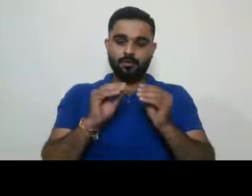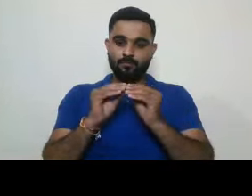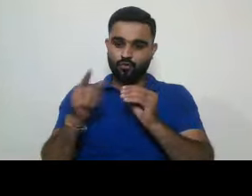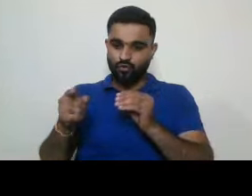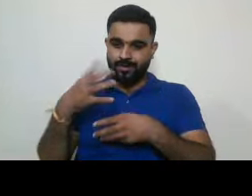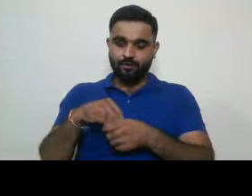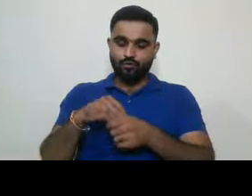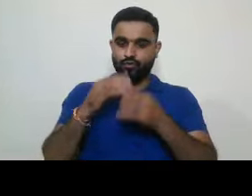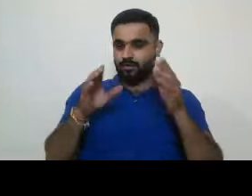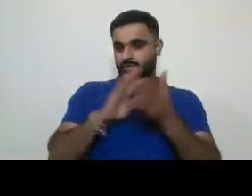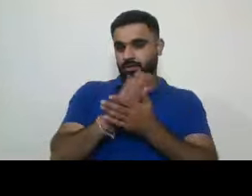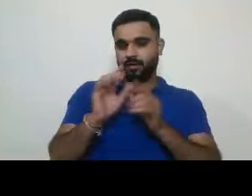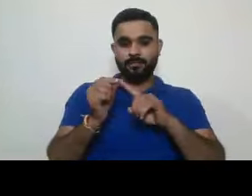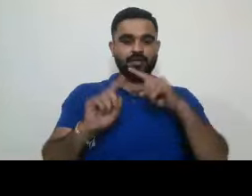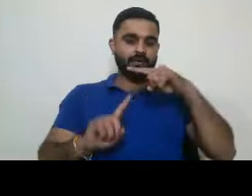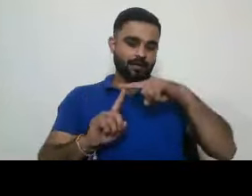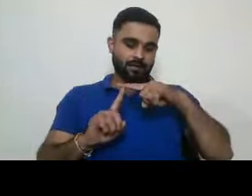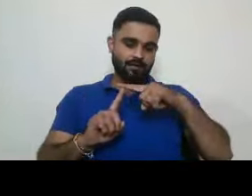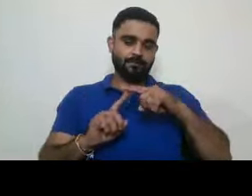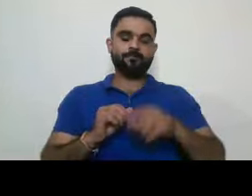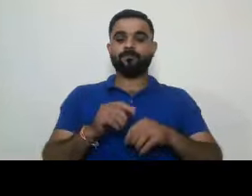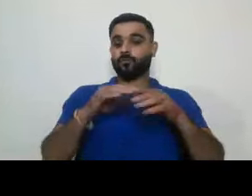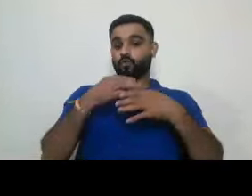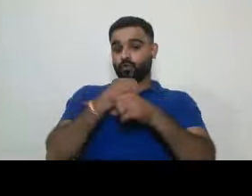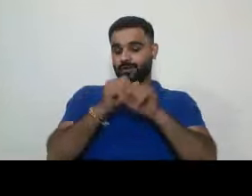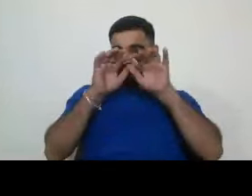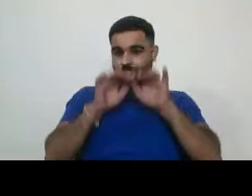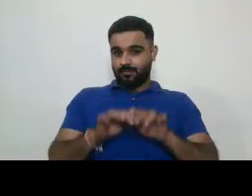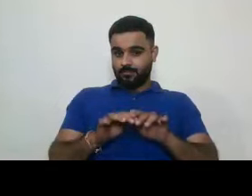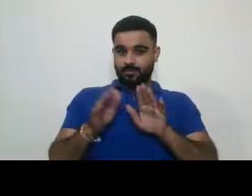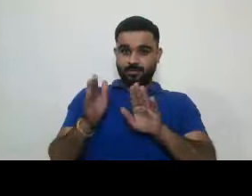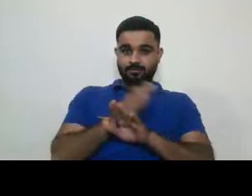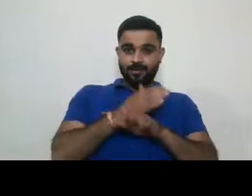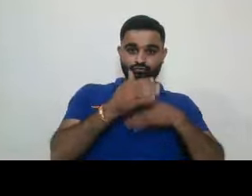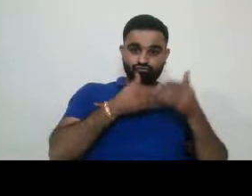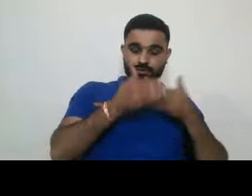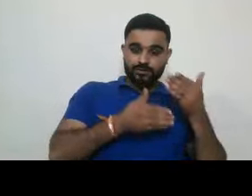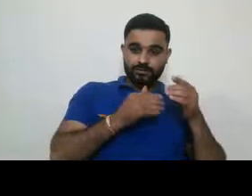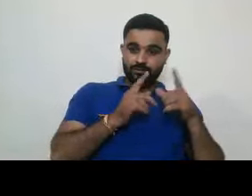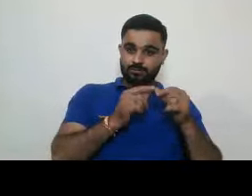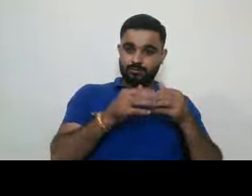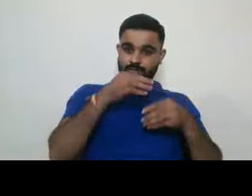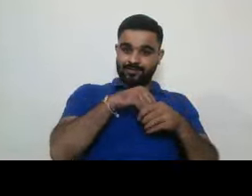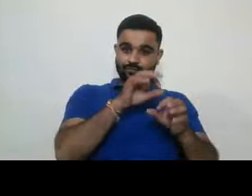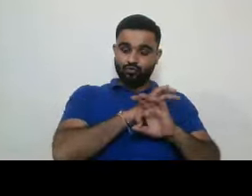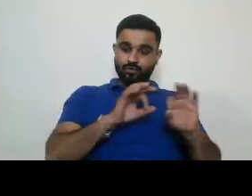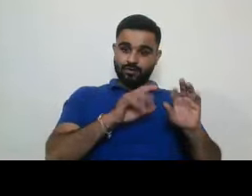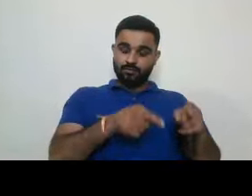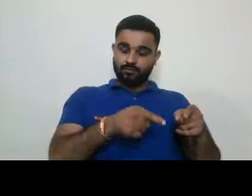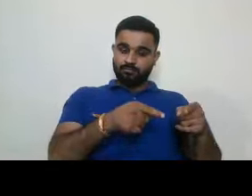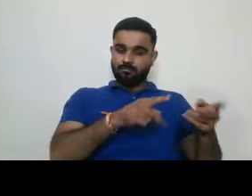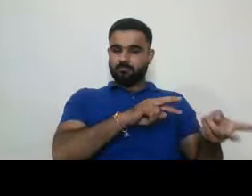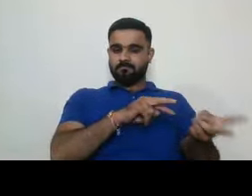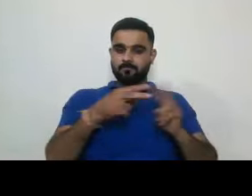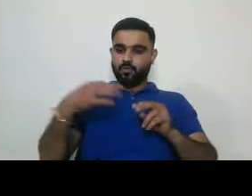pre-trained transformer, GPT. That's correct. So it generates text. It has been pre-trained fed with data, and it transfers because it